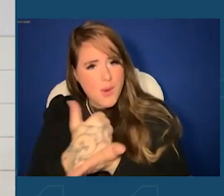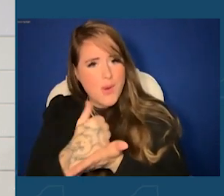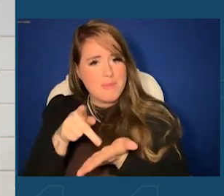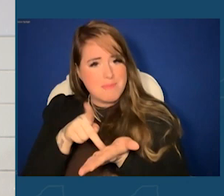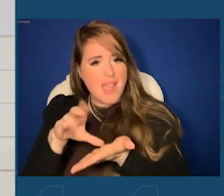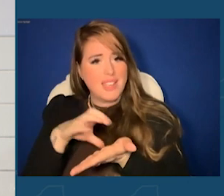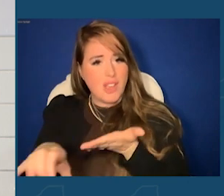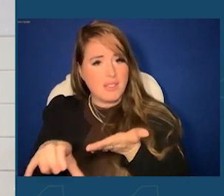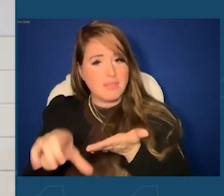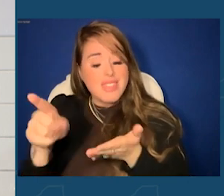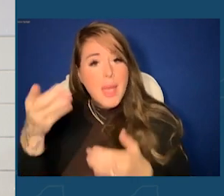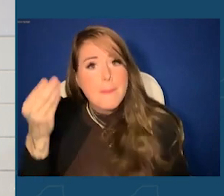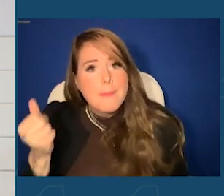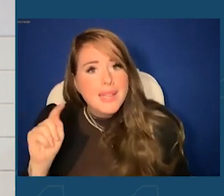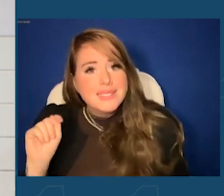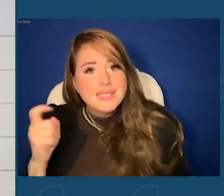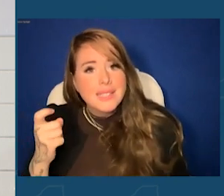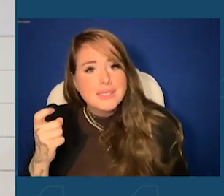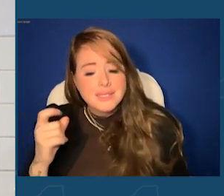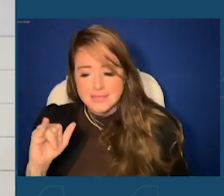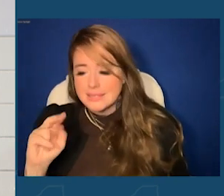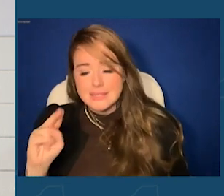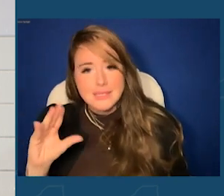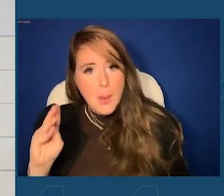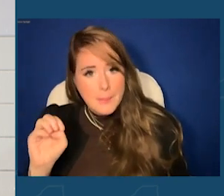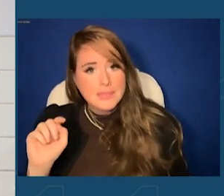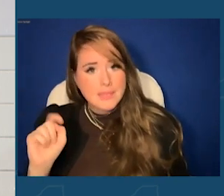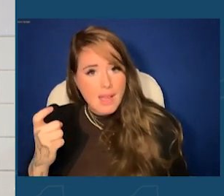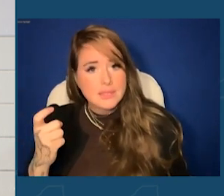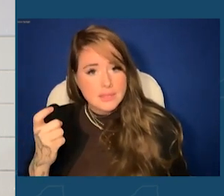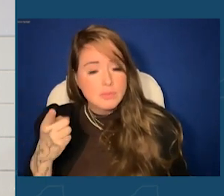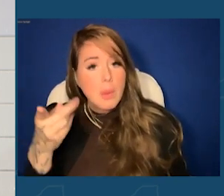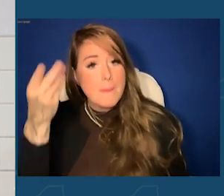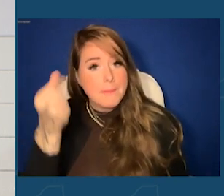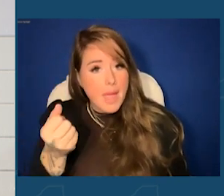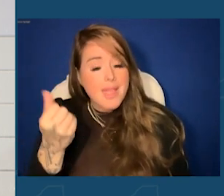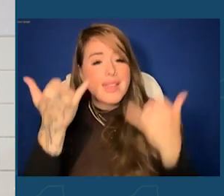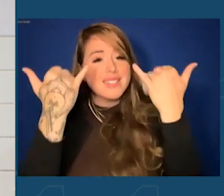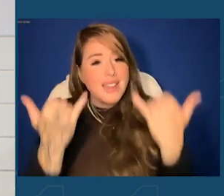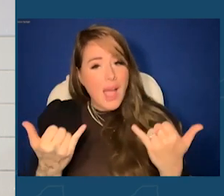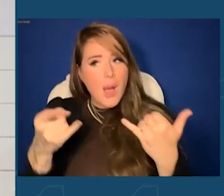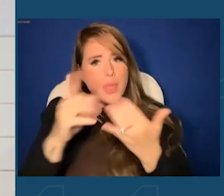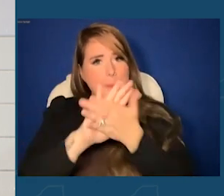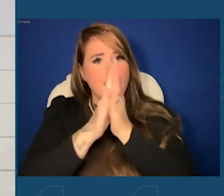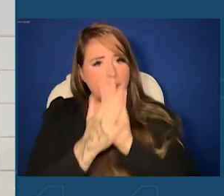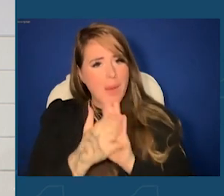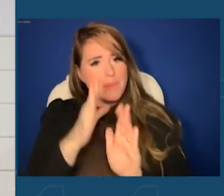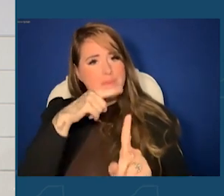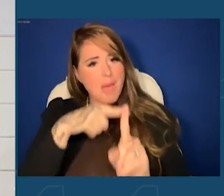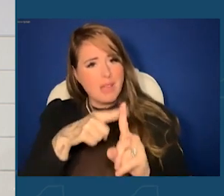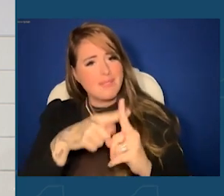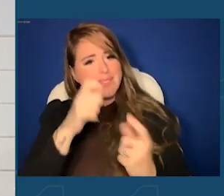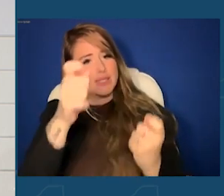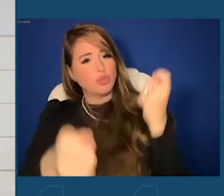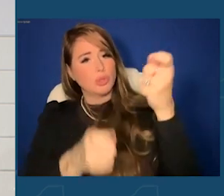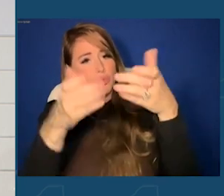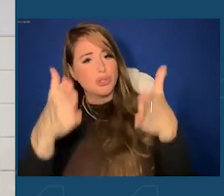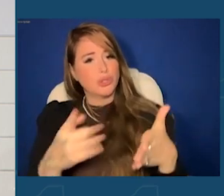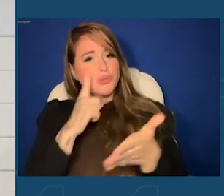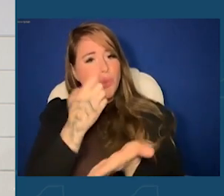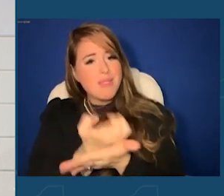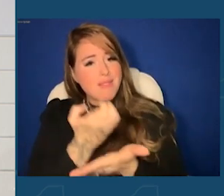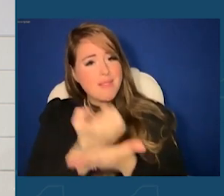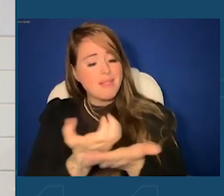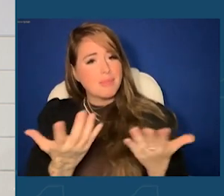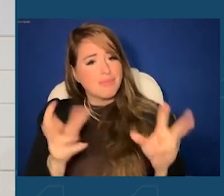income taxes. And on those taxes, it allows them to become positive contributors to our economy,